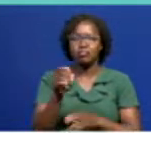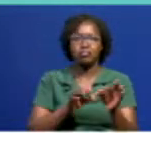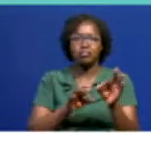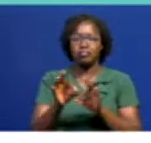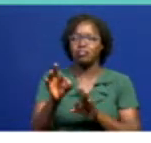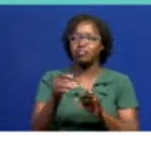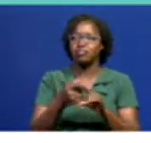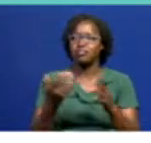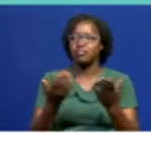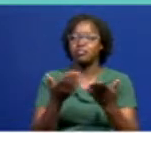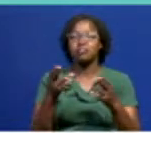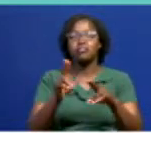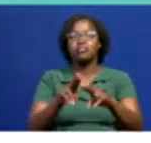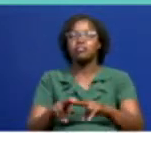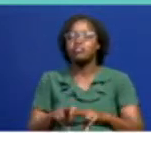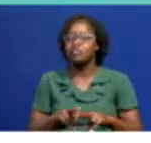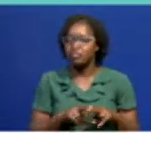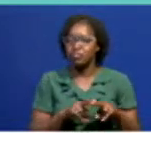from where you are seated,